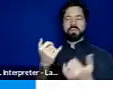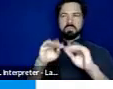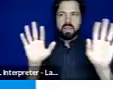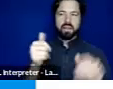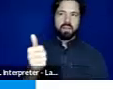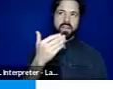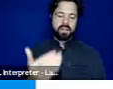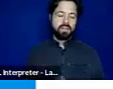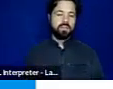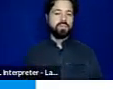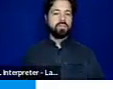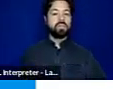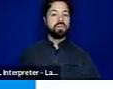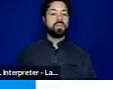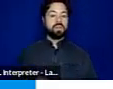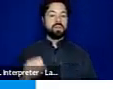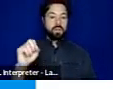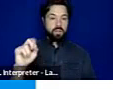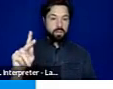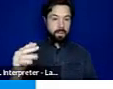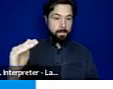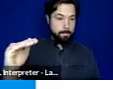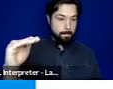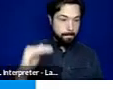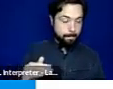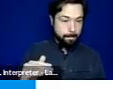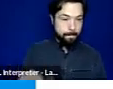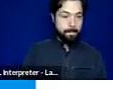Okay. So let's see.